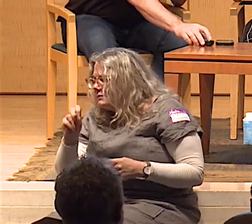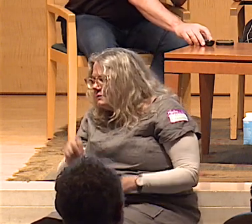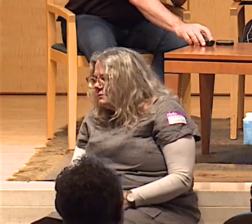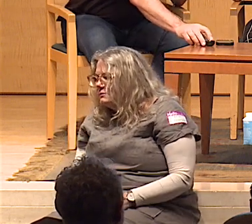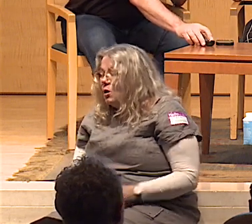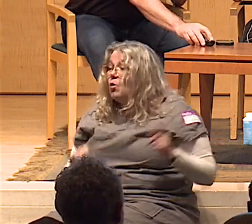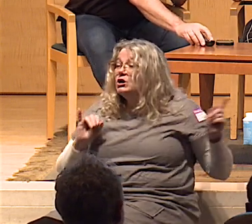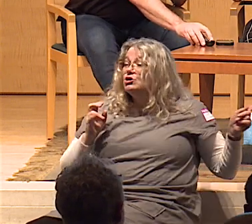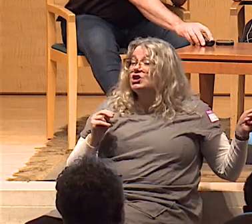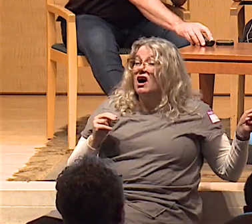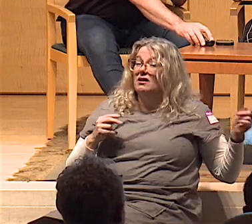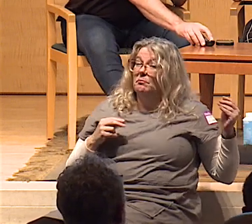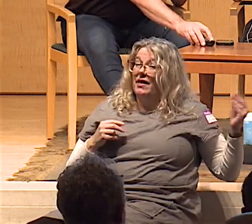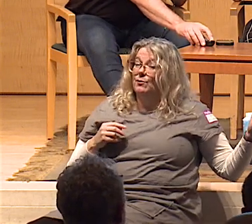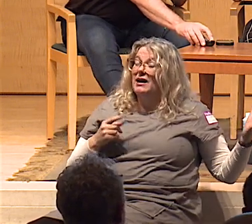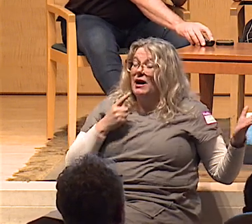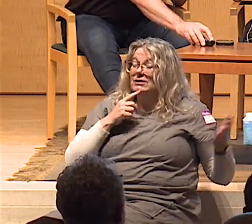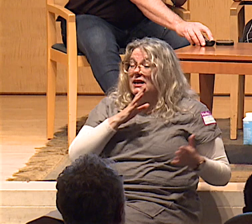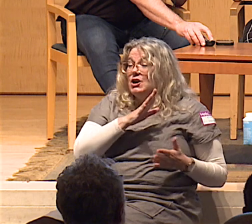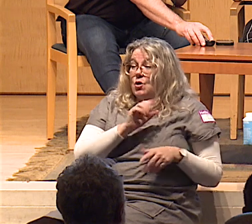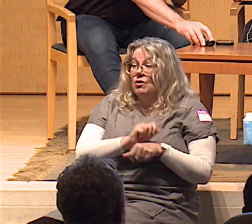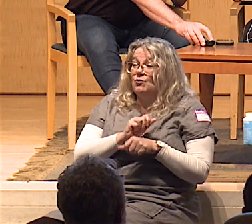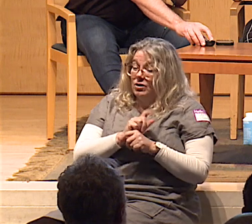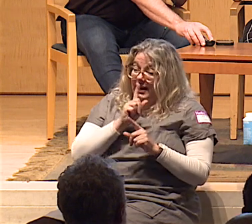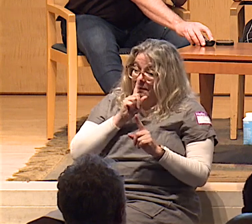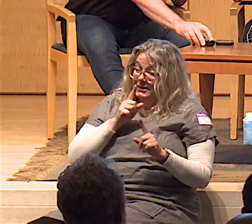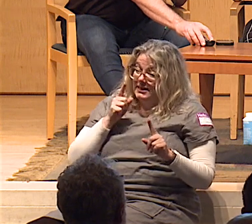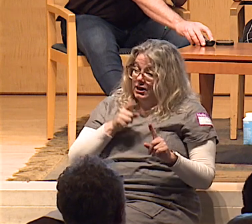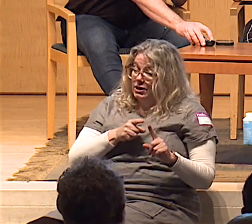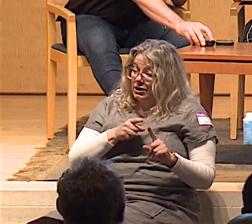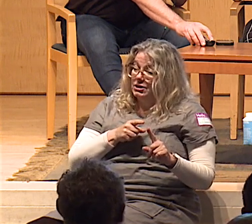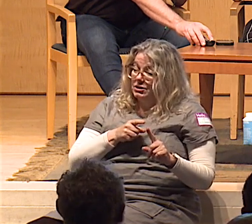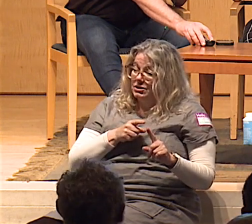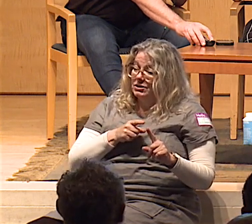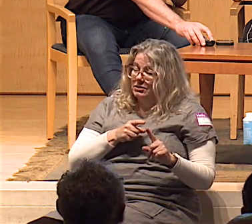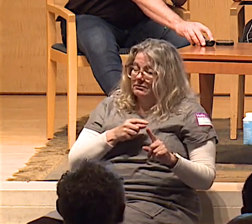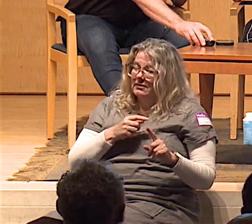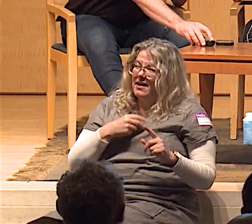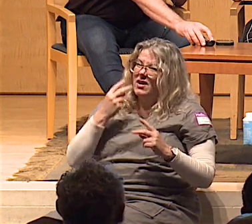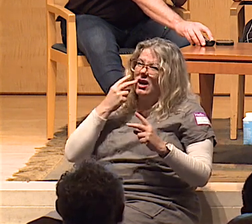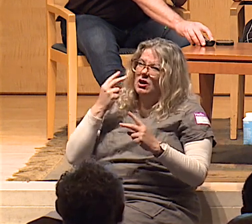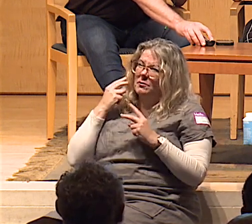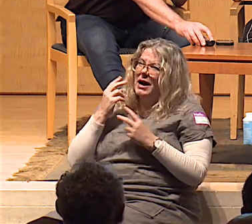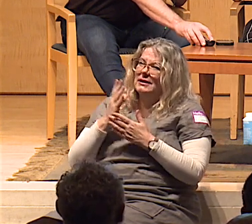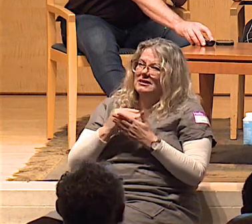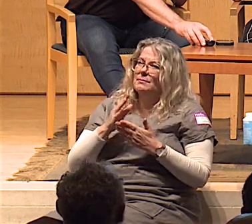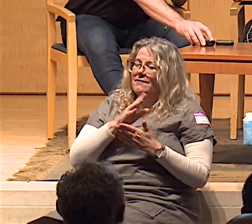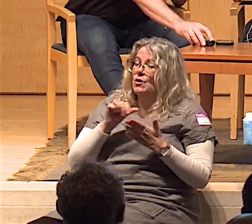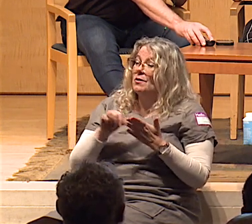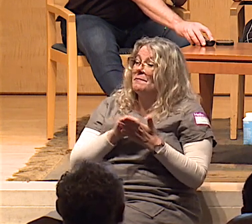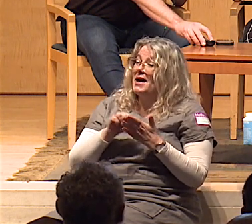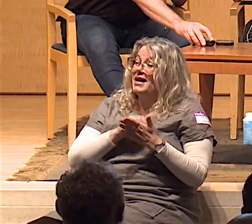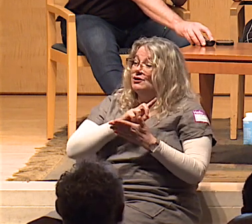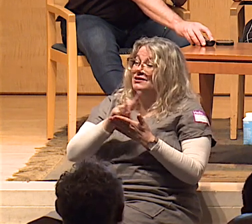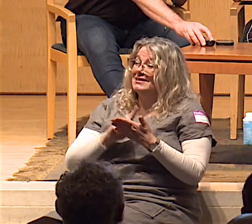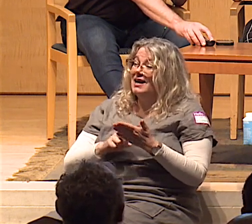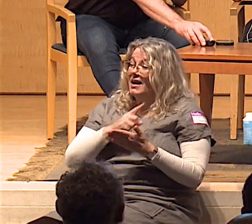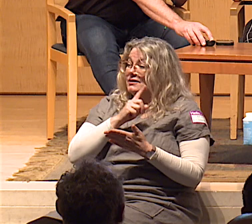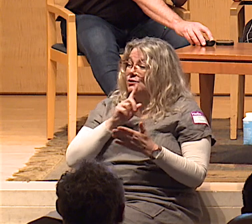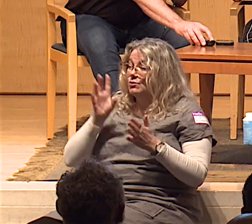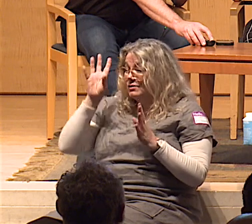John, by the way, I would just say, like, your work in particular, sort of looking back at some of these page designs that you